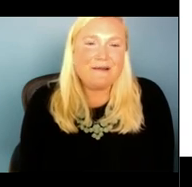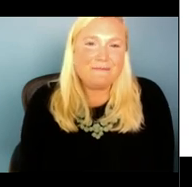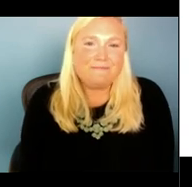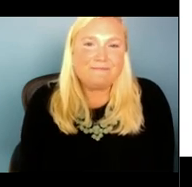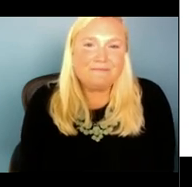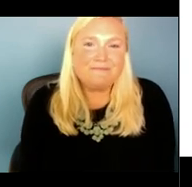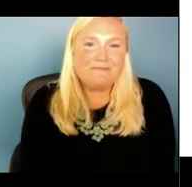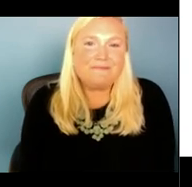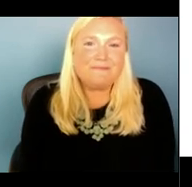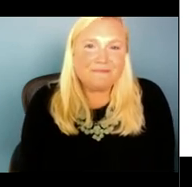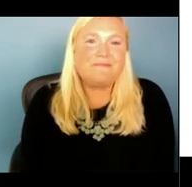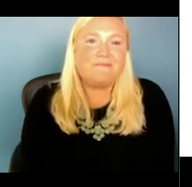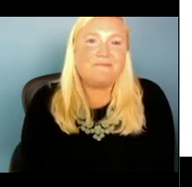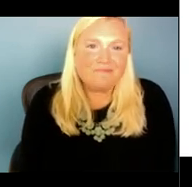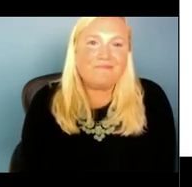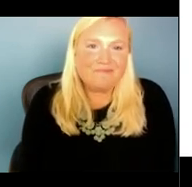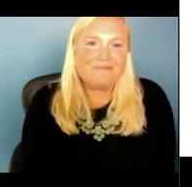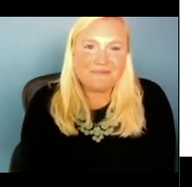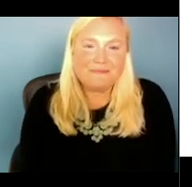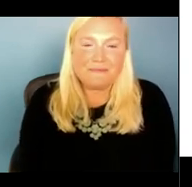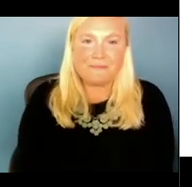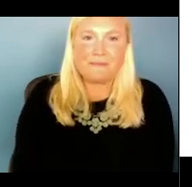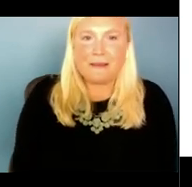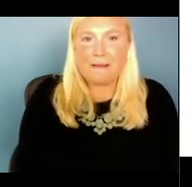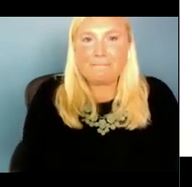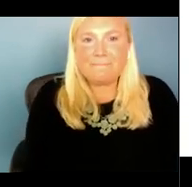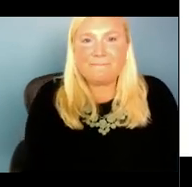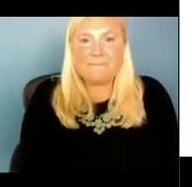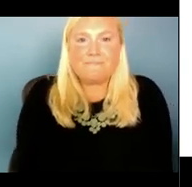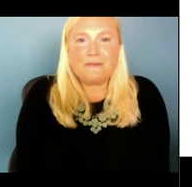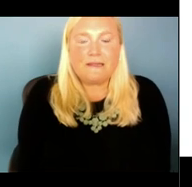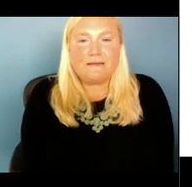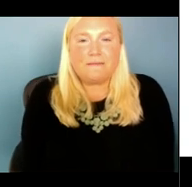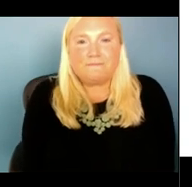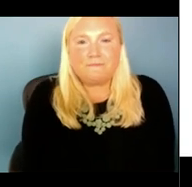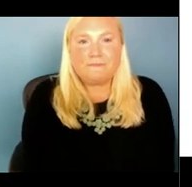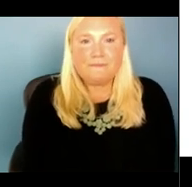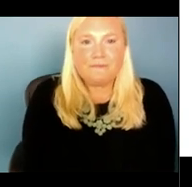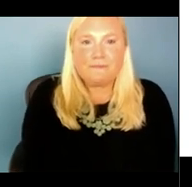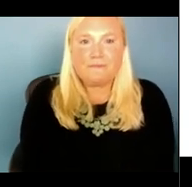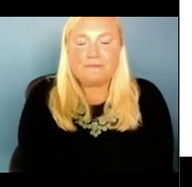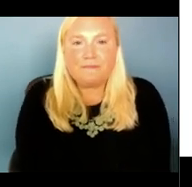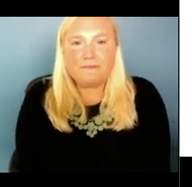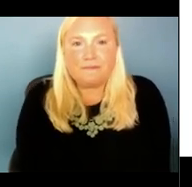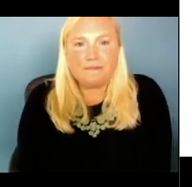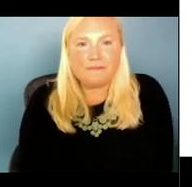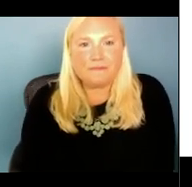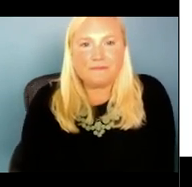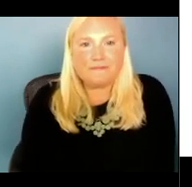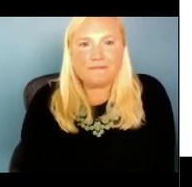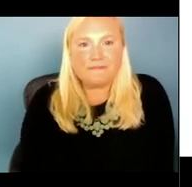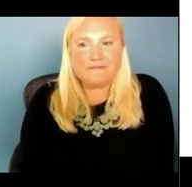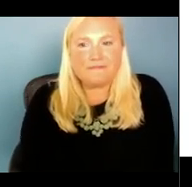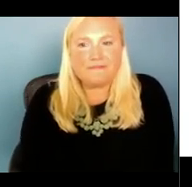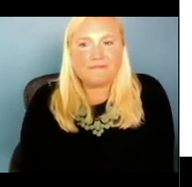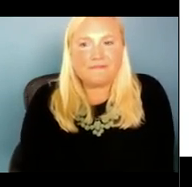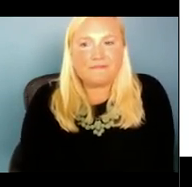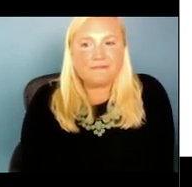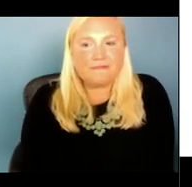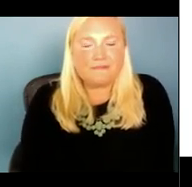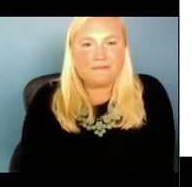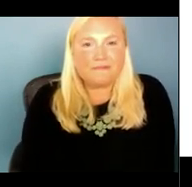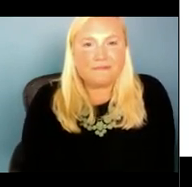And you do things trying to not fall, right? What the listener or the observer sees all that other stuff,